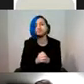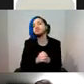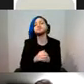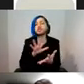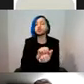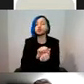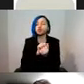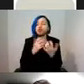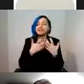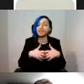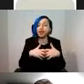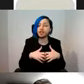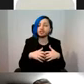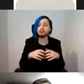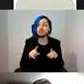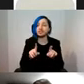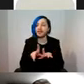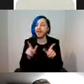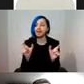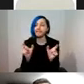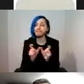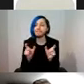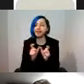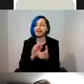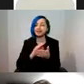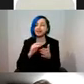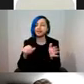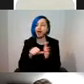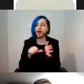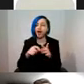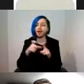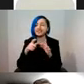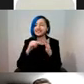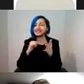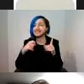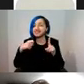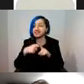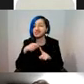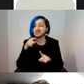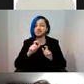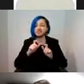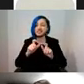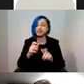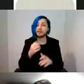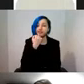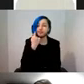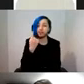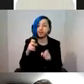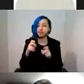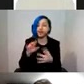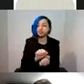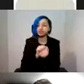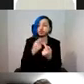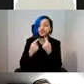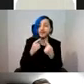technology like magnetic hard disks, still the kind of dominant storage technology that we